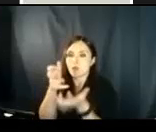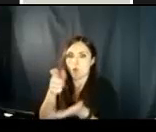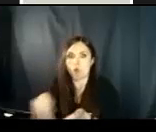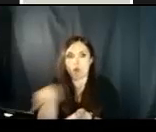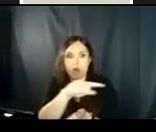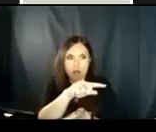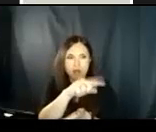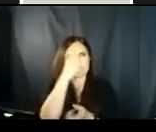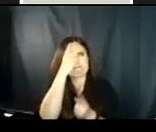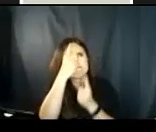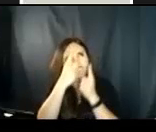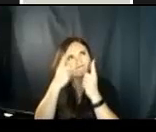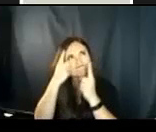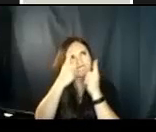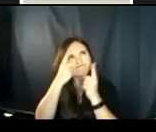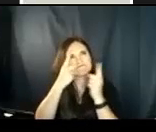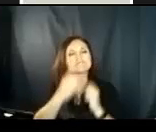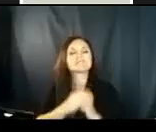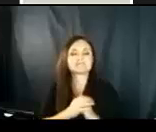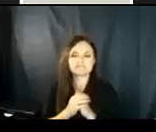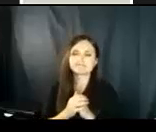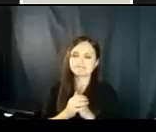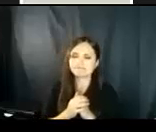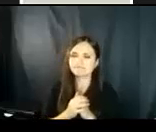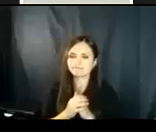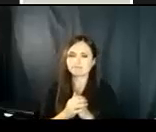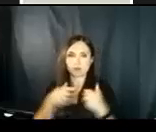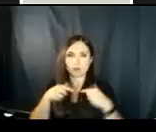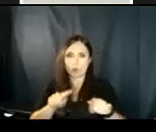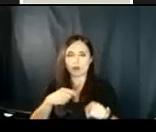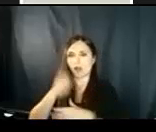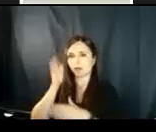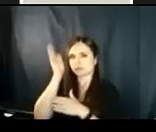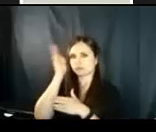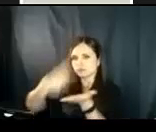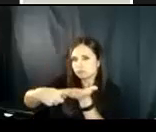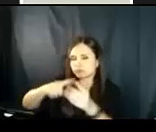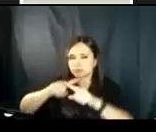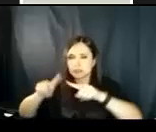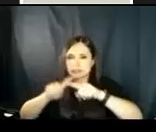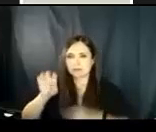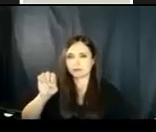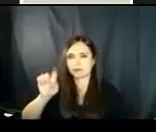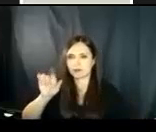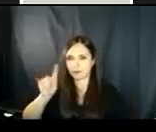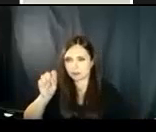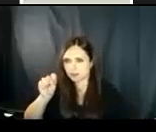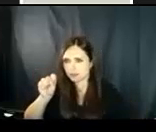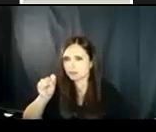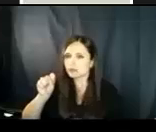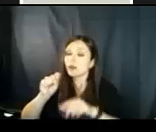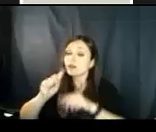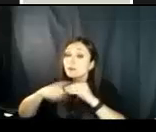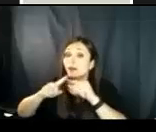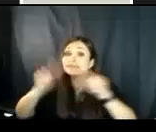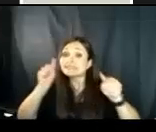start thinking about as I present these design elements. It is all about differentiation, but guess what?